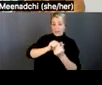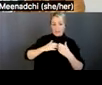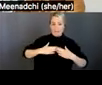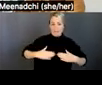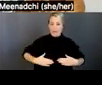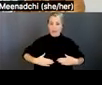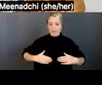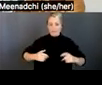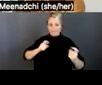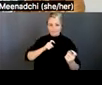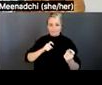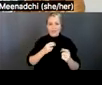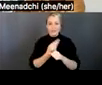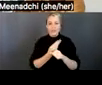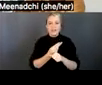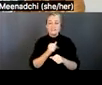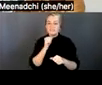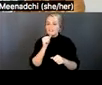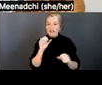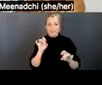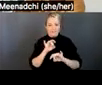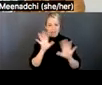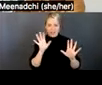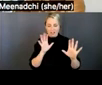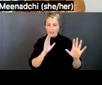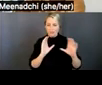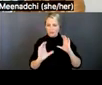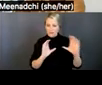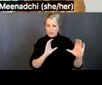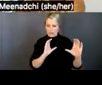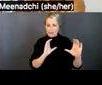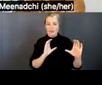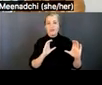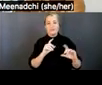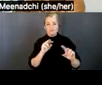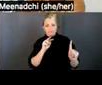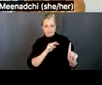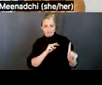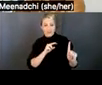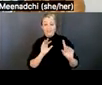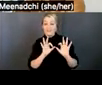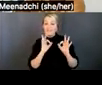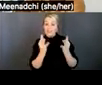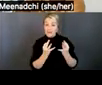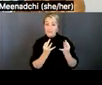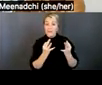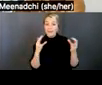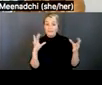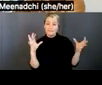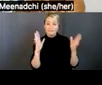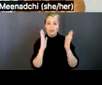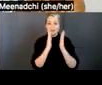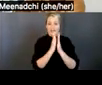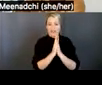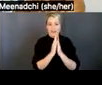the modalities of nonviolent communication with a decolonial lens and family constellation therapy, Meenadchi guides